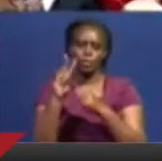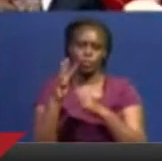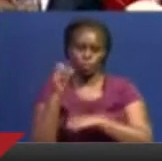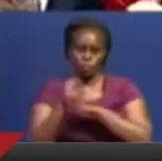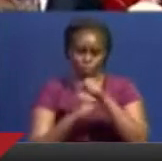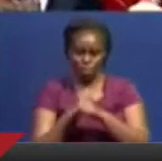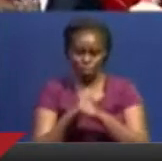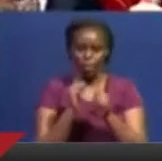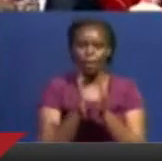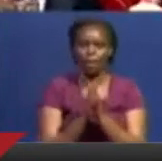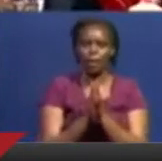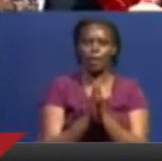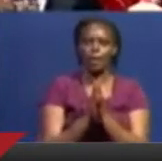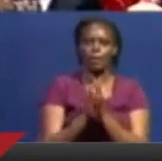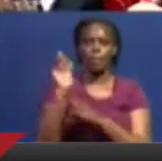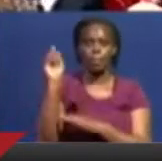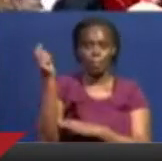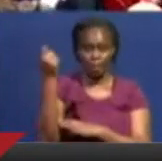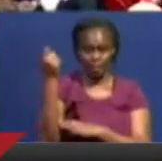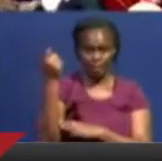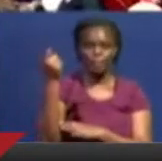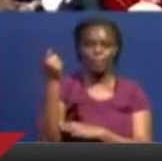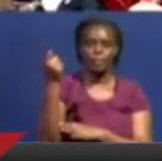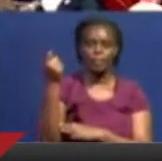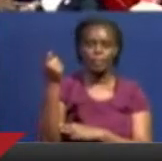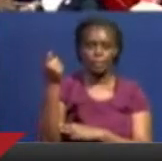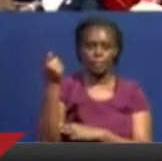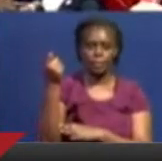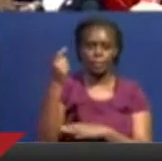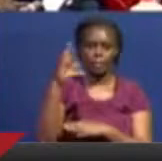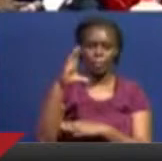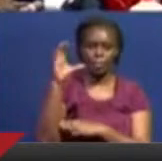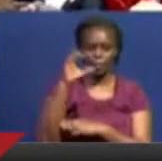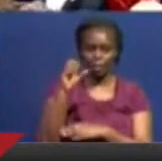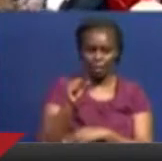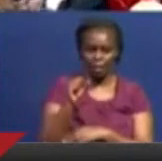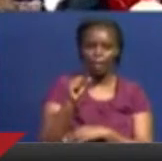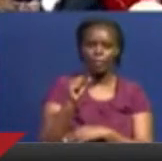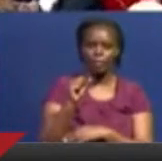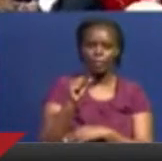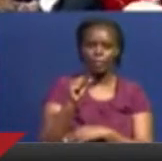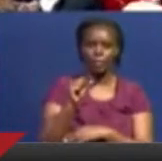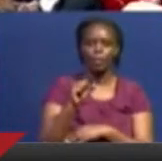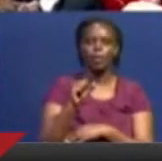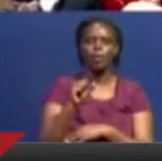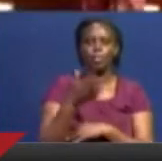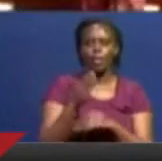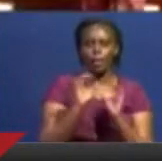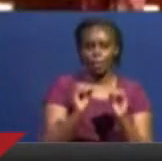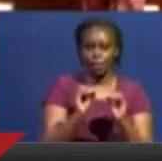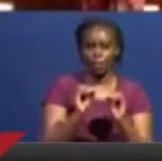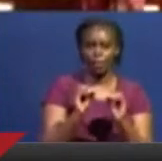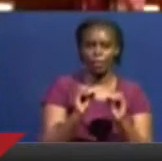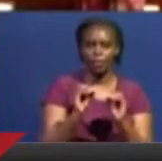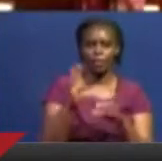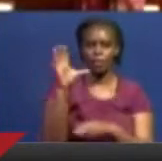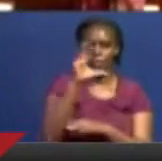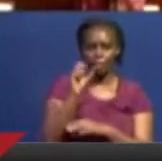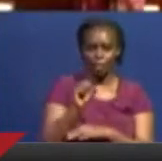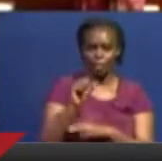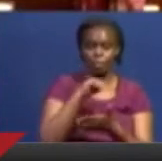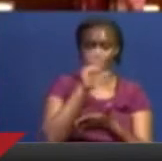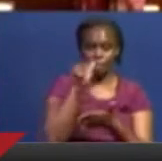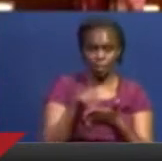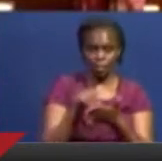2024, when the President dissolved his cabinet. As the Cabinet Secretary for Interior and National